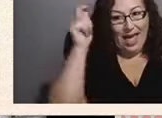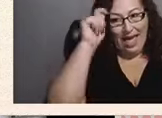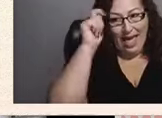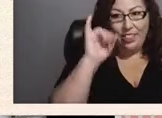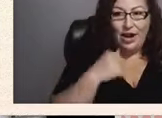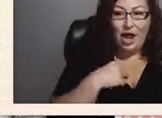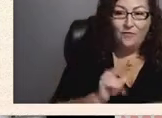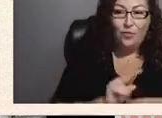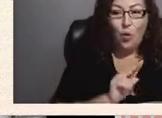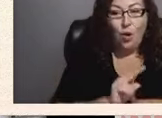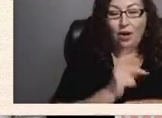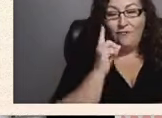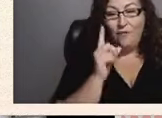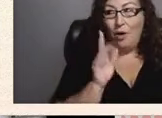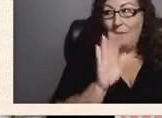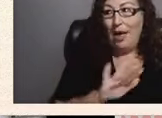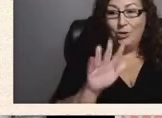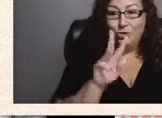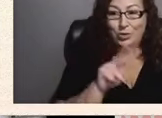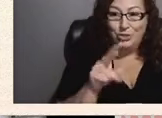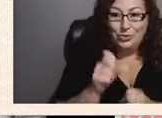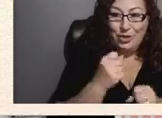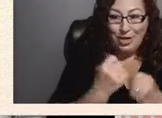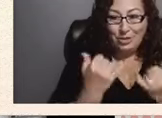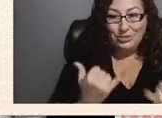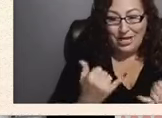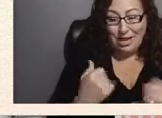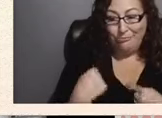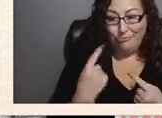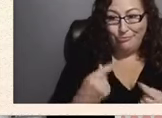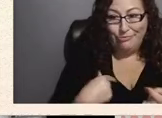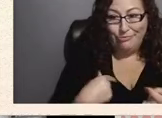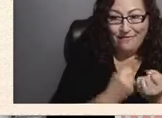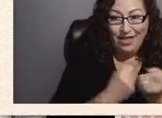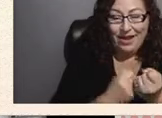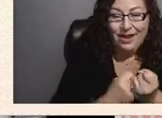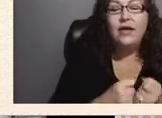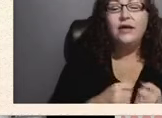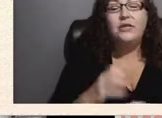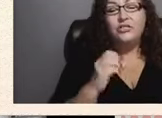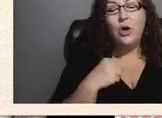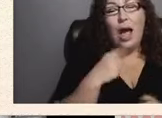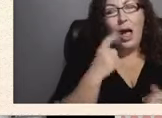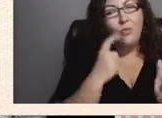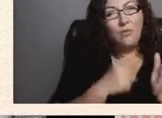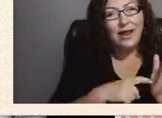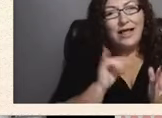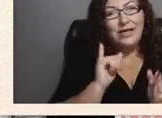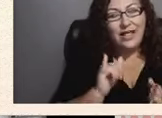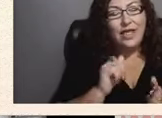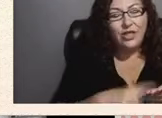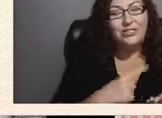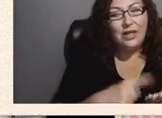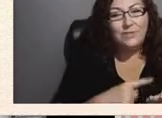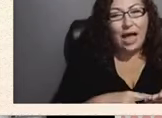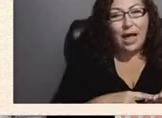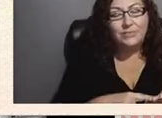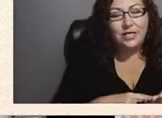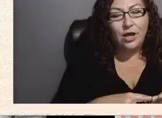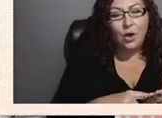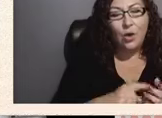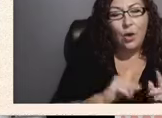for about 22 years now. And I recognize that there are times when our